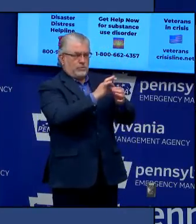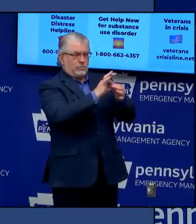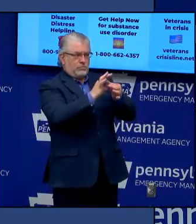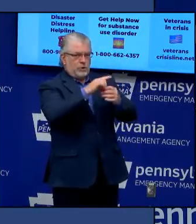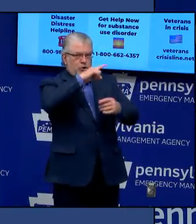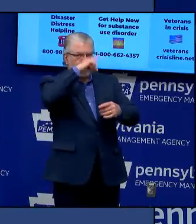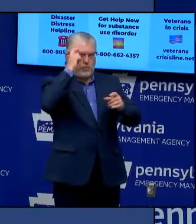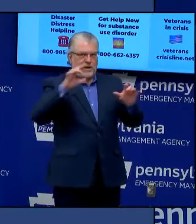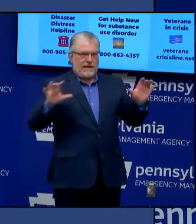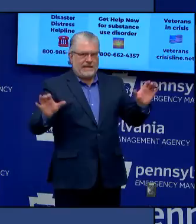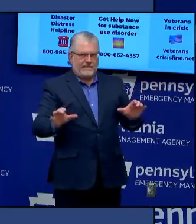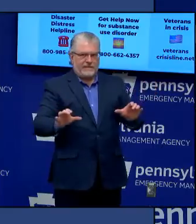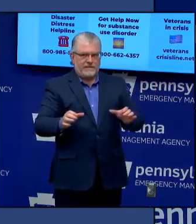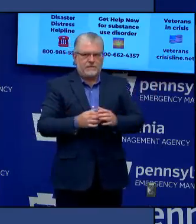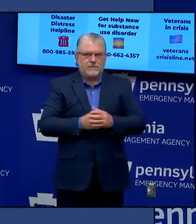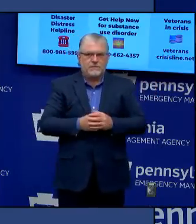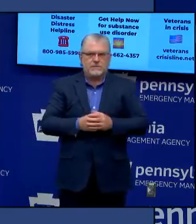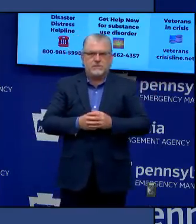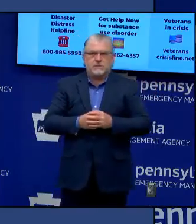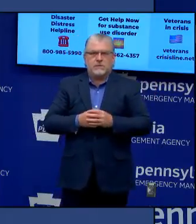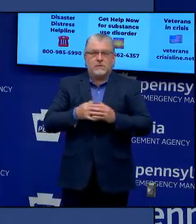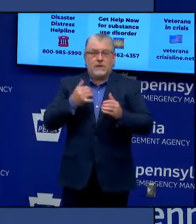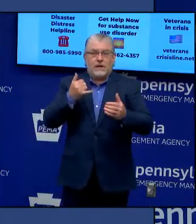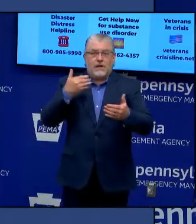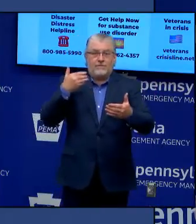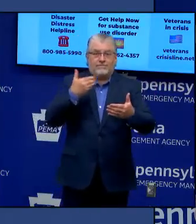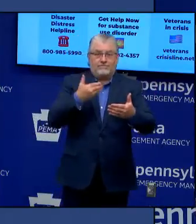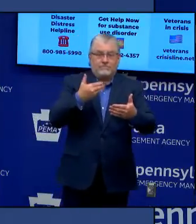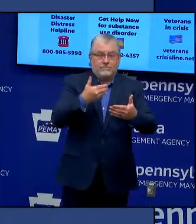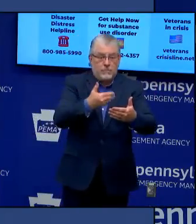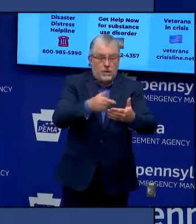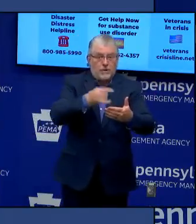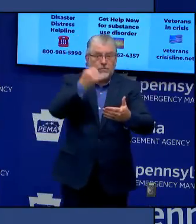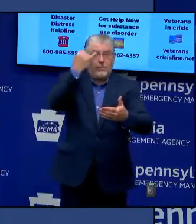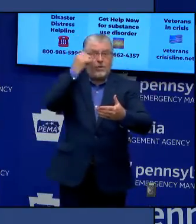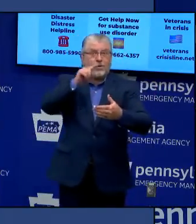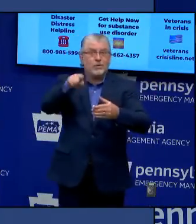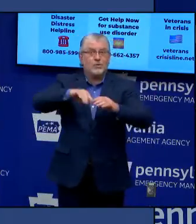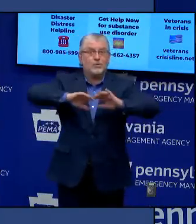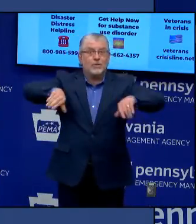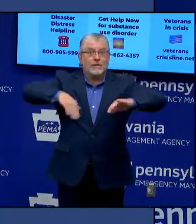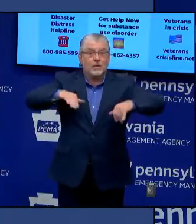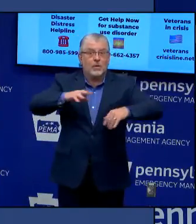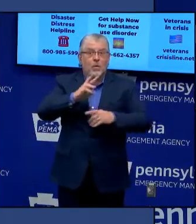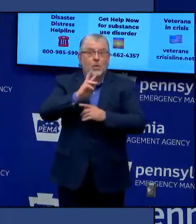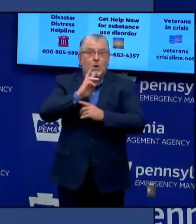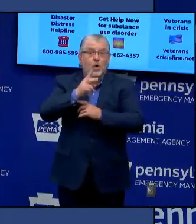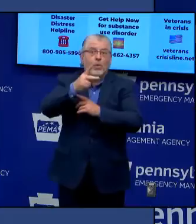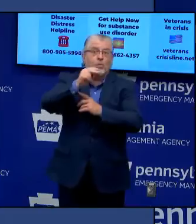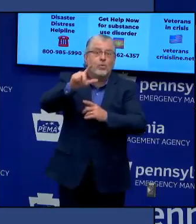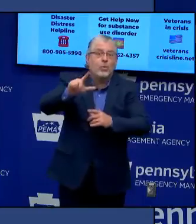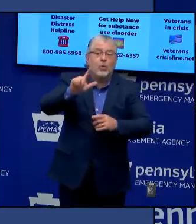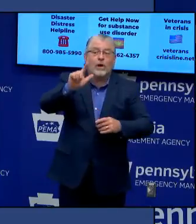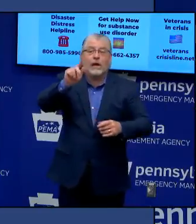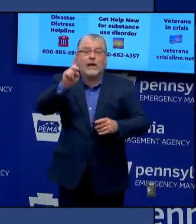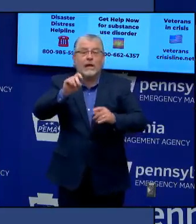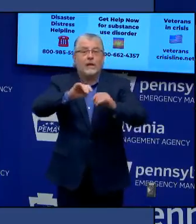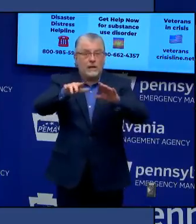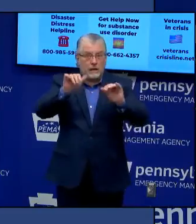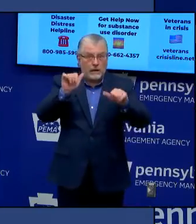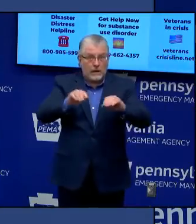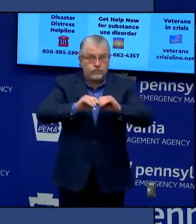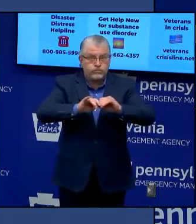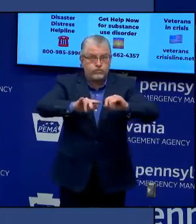water, such as swimming pools or lakes? There is no evidence that coronavirus can spread in water. It's spread in droplets in the air,